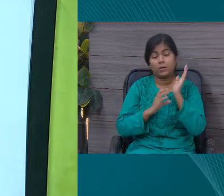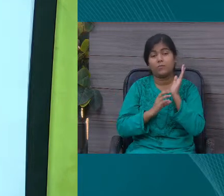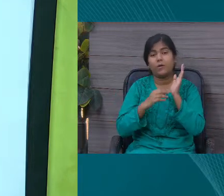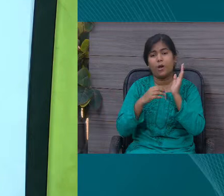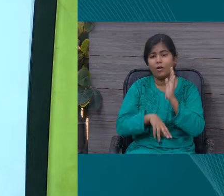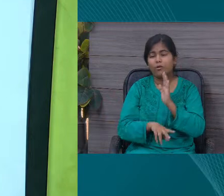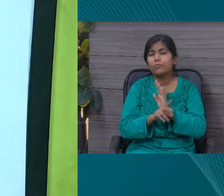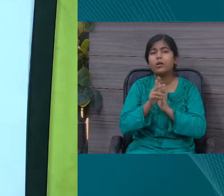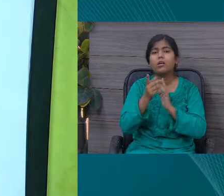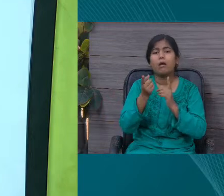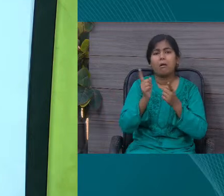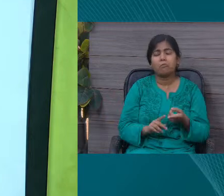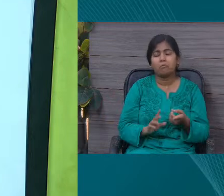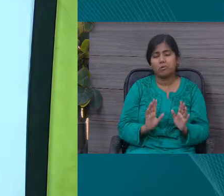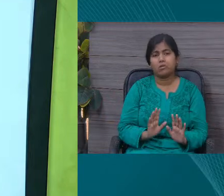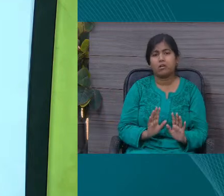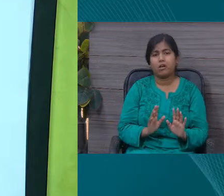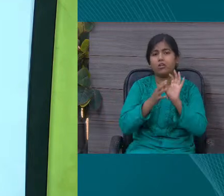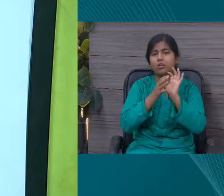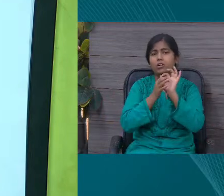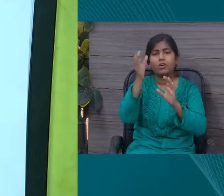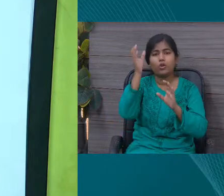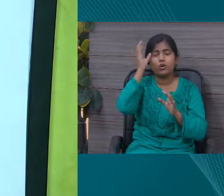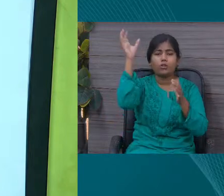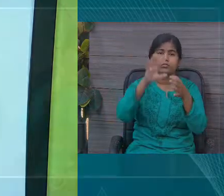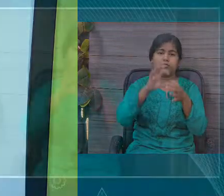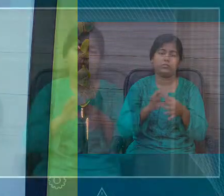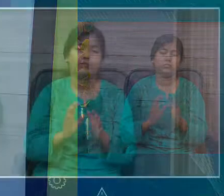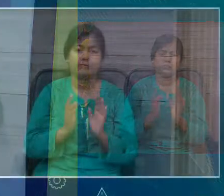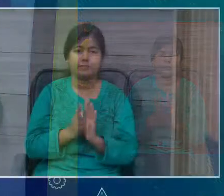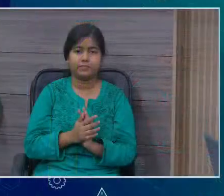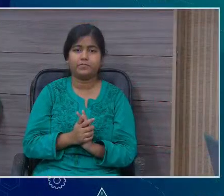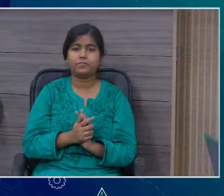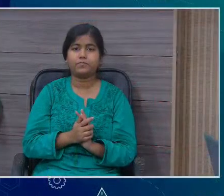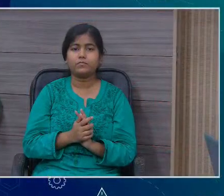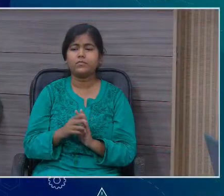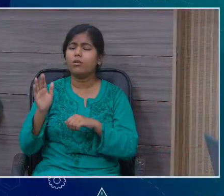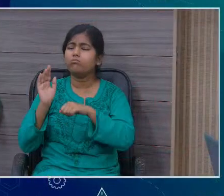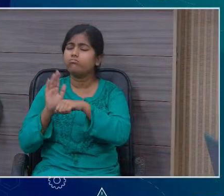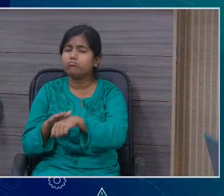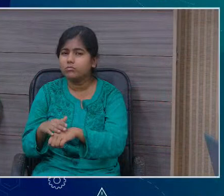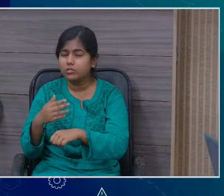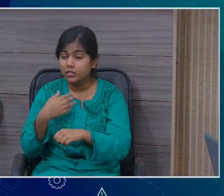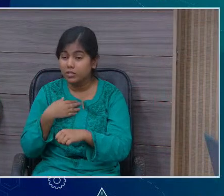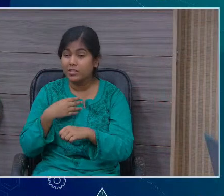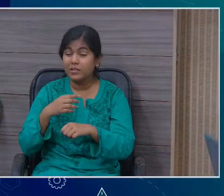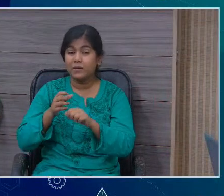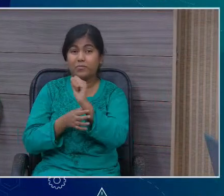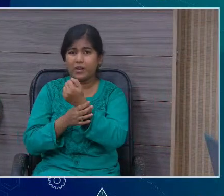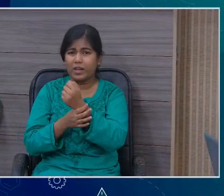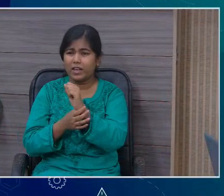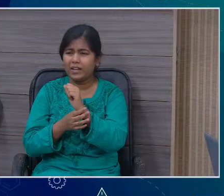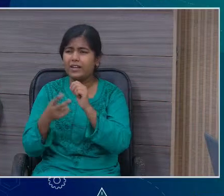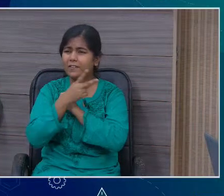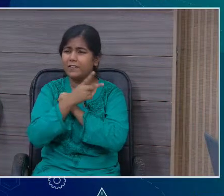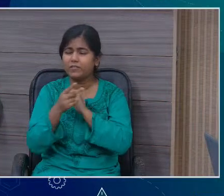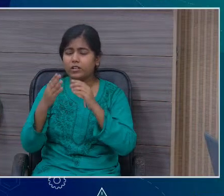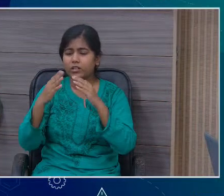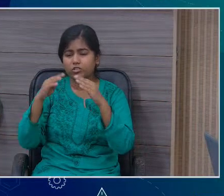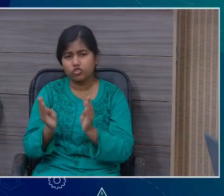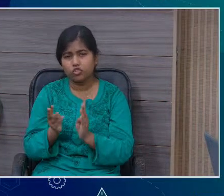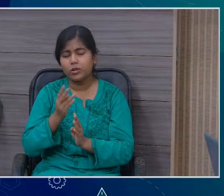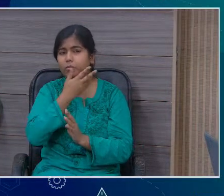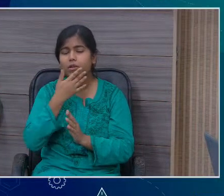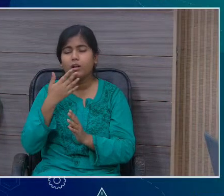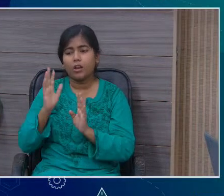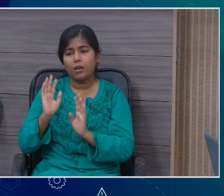about. Okay, okay. So, be it the bangles of different shape, size or color, it can be